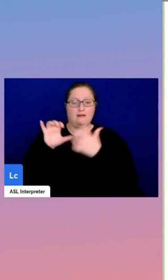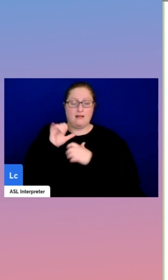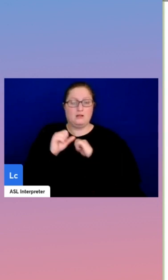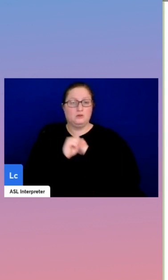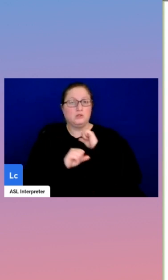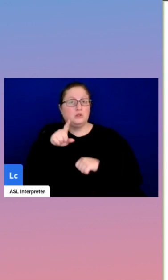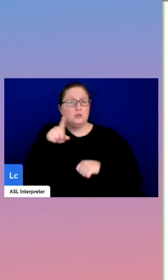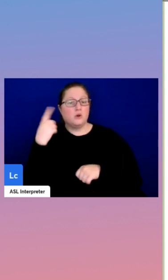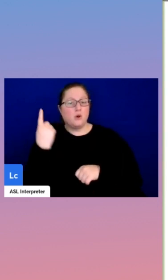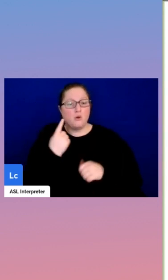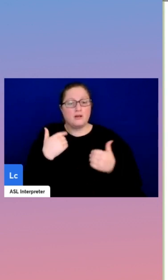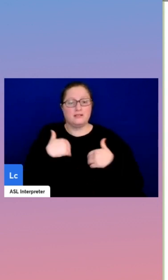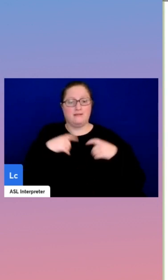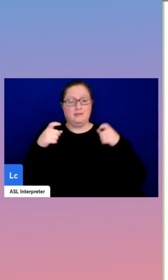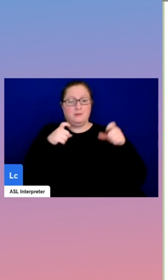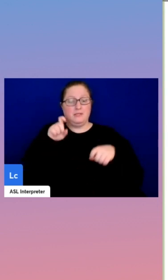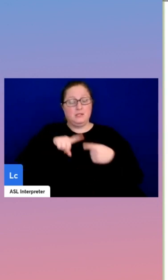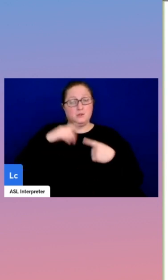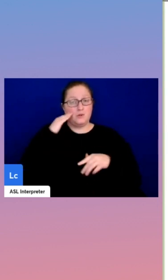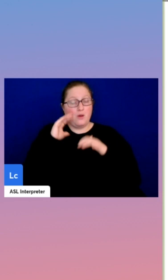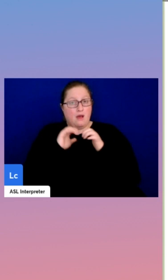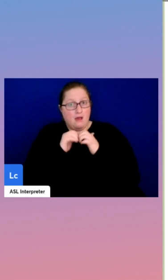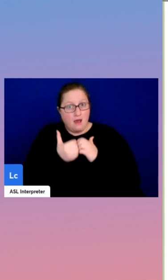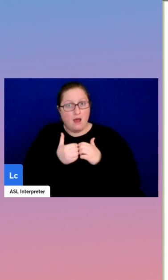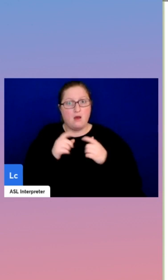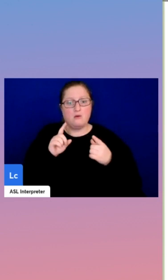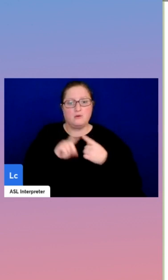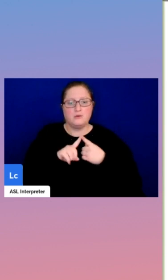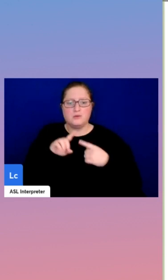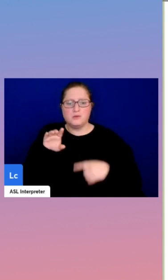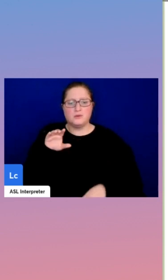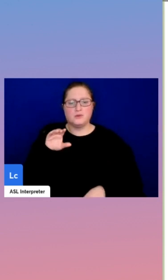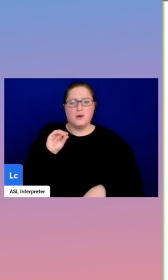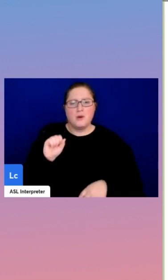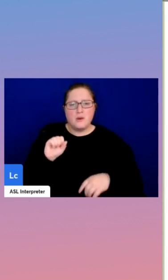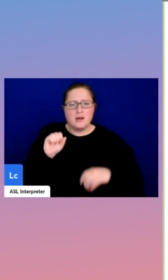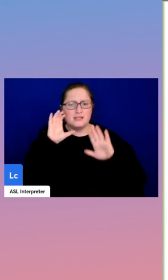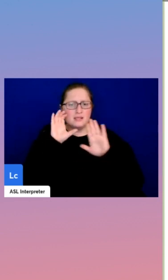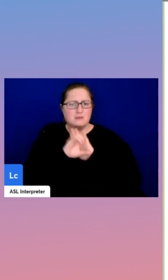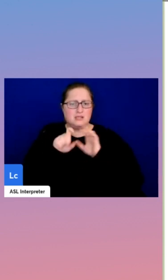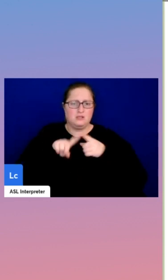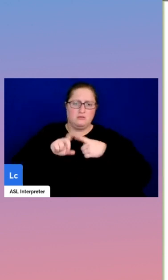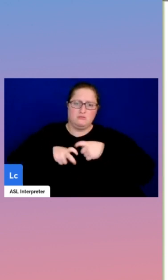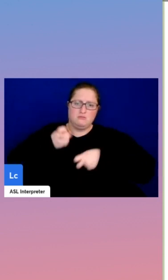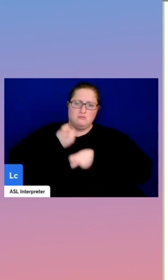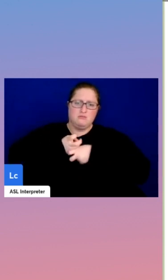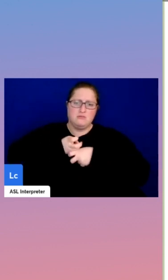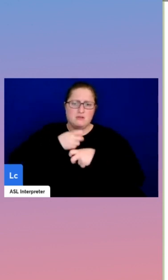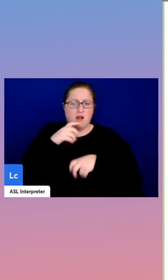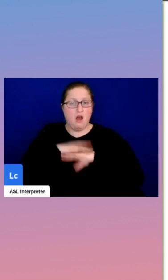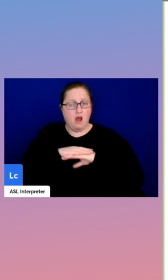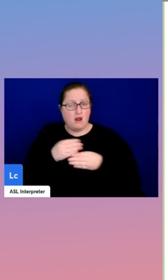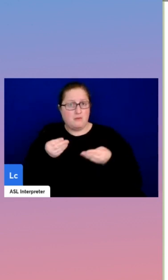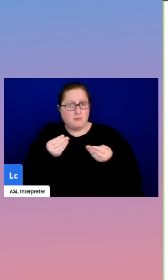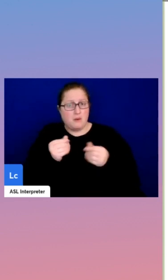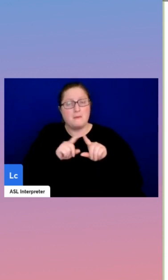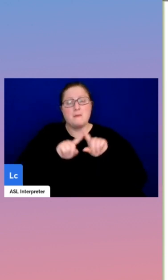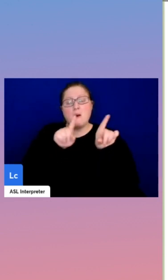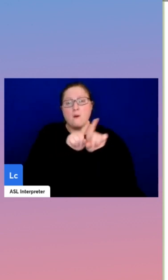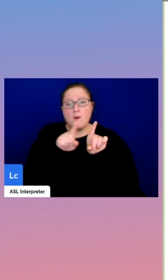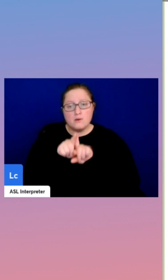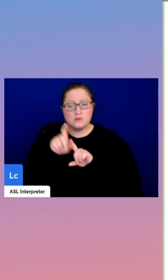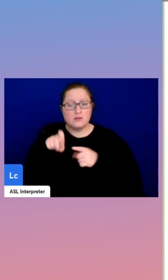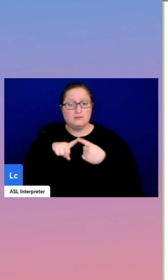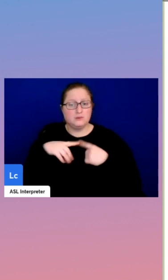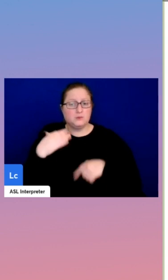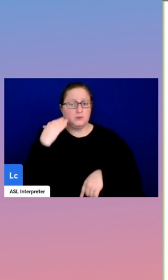OS administrators not only need to know how to build OS images that are hardened as per the company security standards on premises, but also they have to